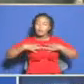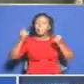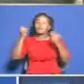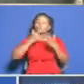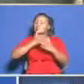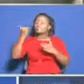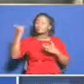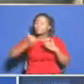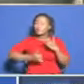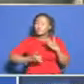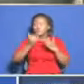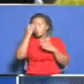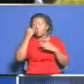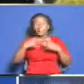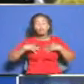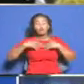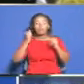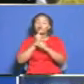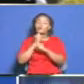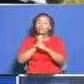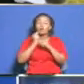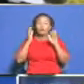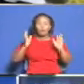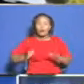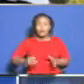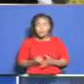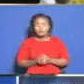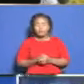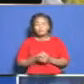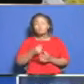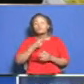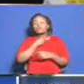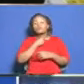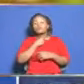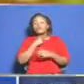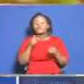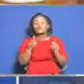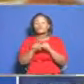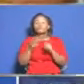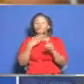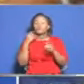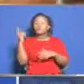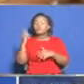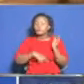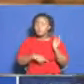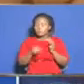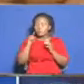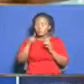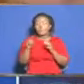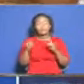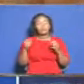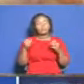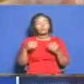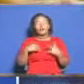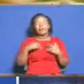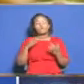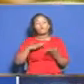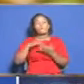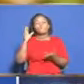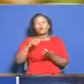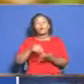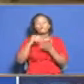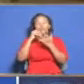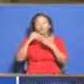its health workers. The union also wants the vaccination exercise prioritized in the budgetary allocation to the